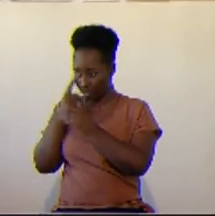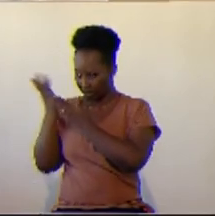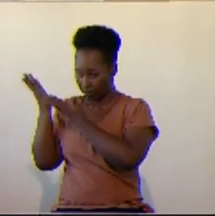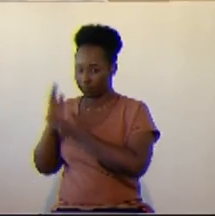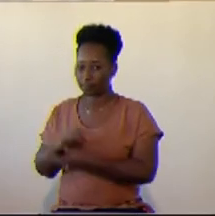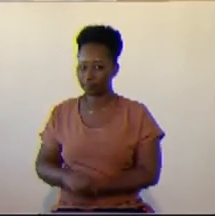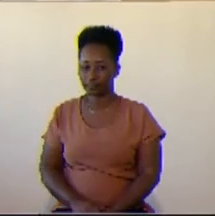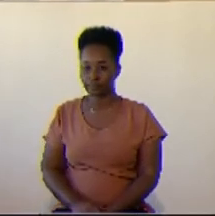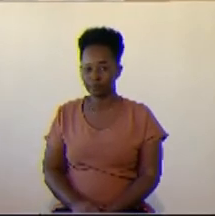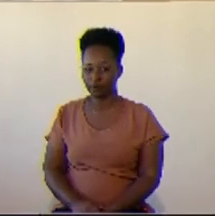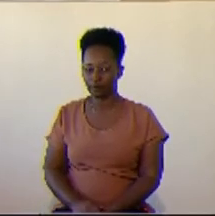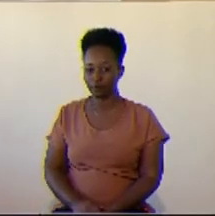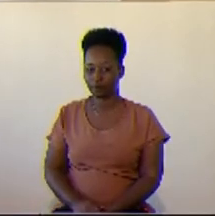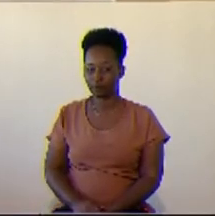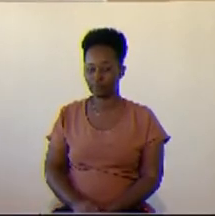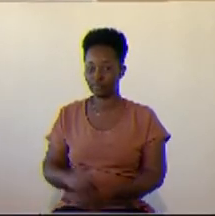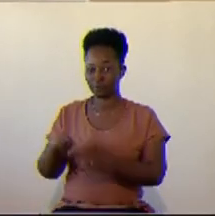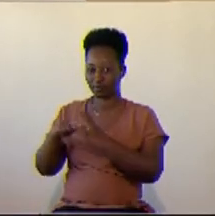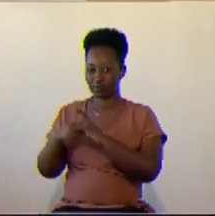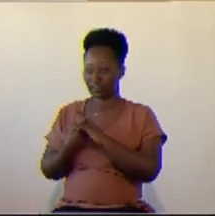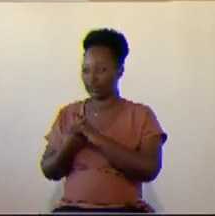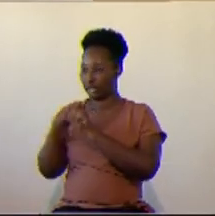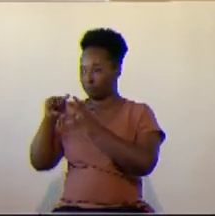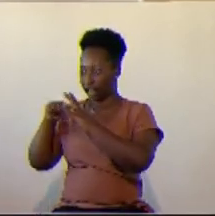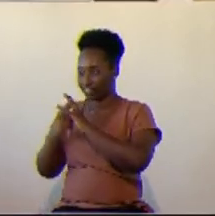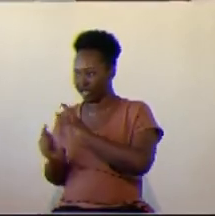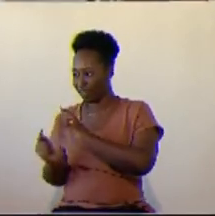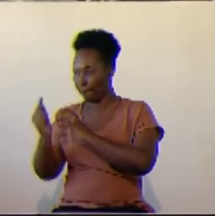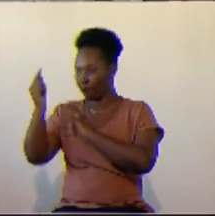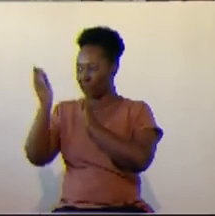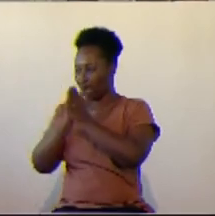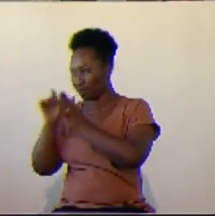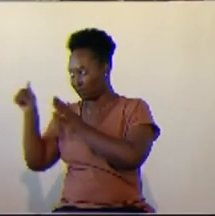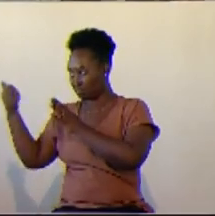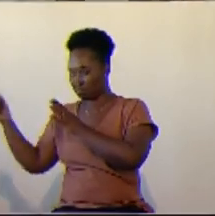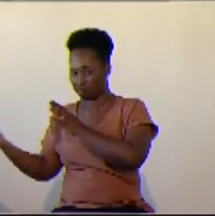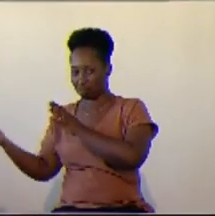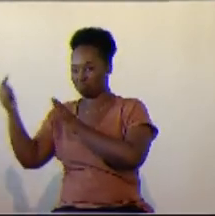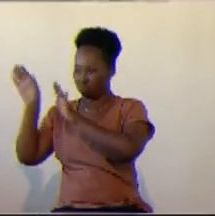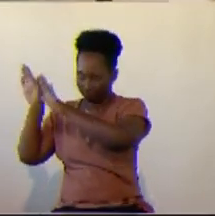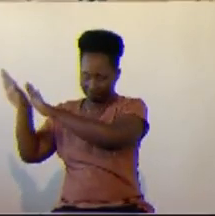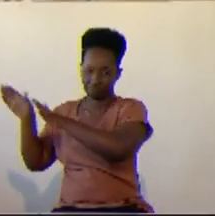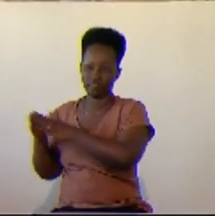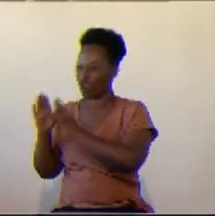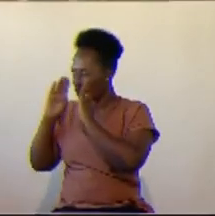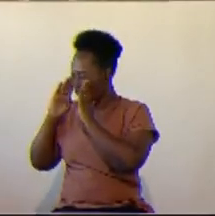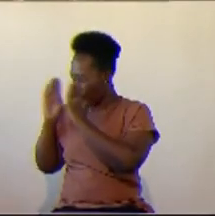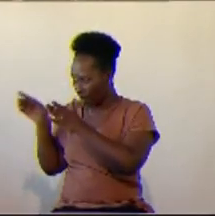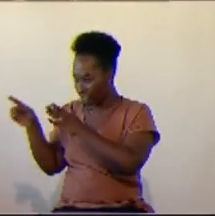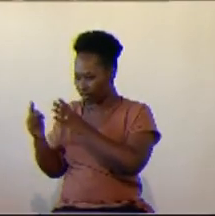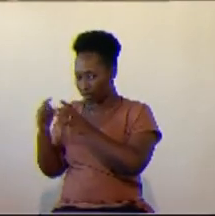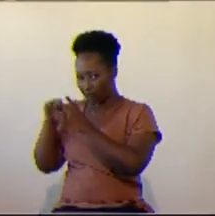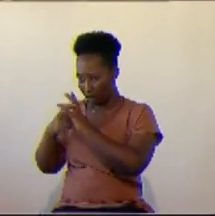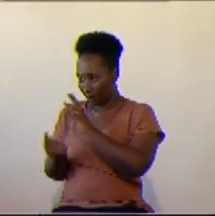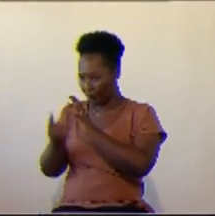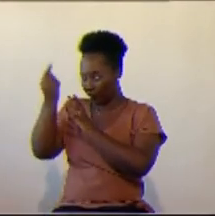This one is sucked inside, and this is also sucked inside. And so let me leave it there. Just